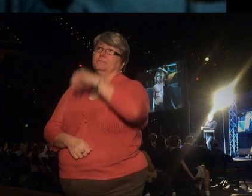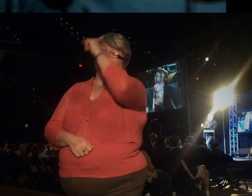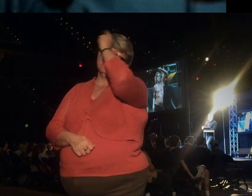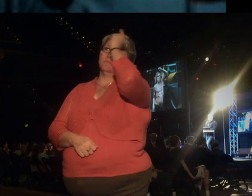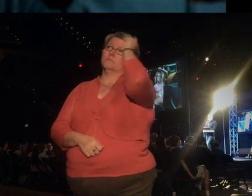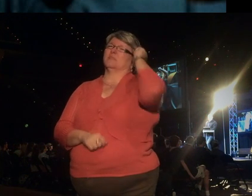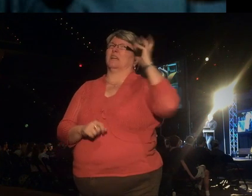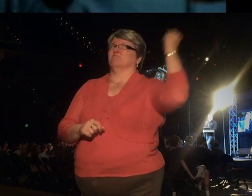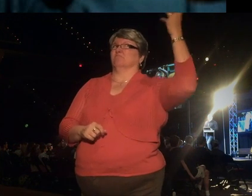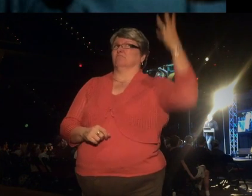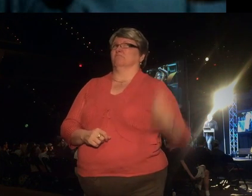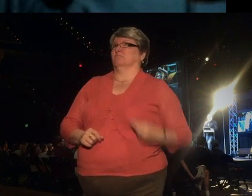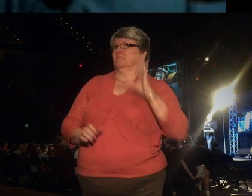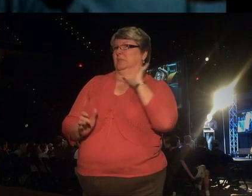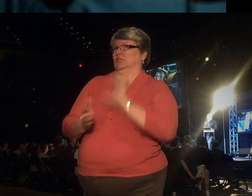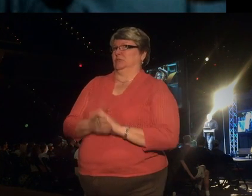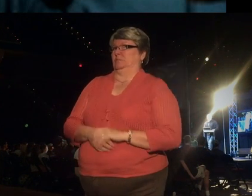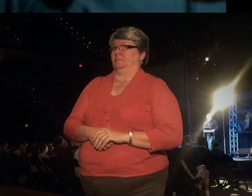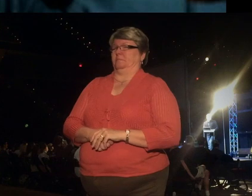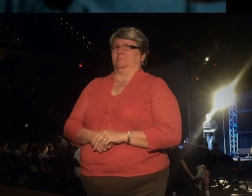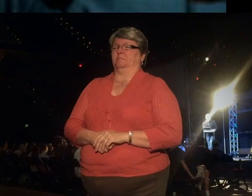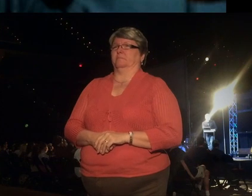All right, you can take it down now.